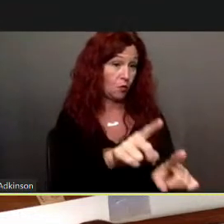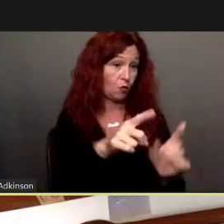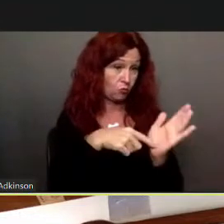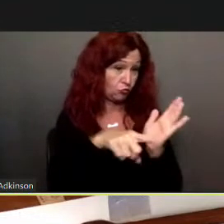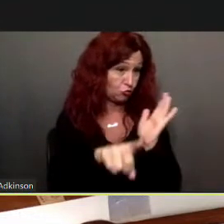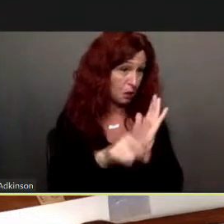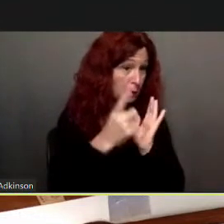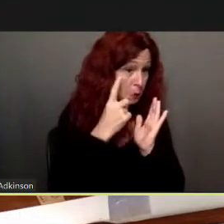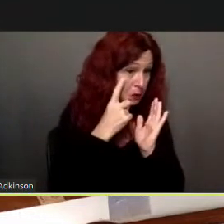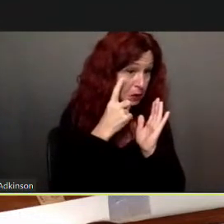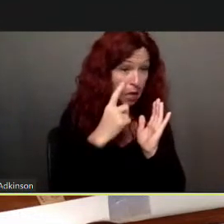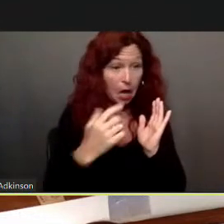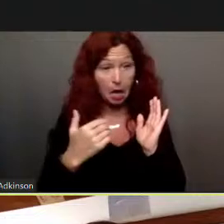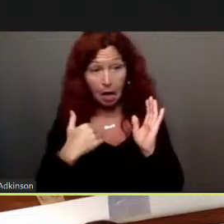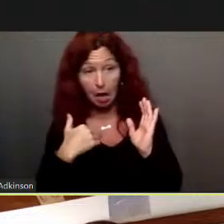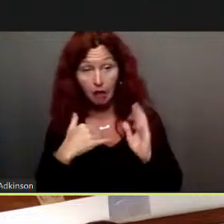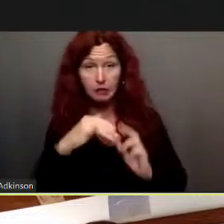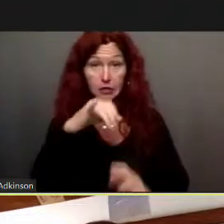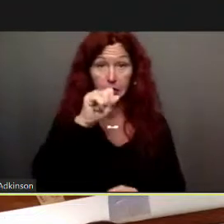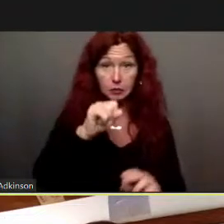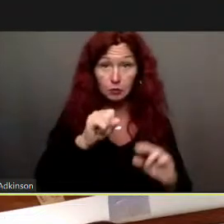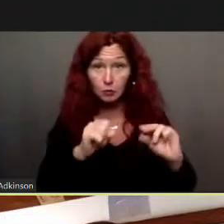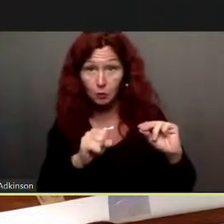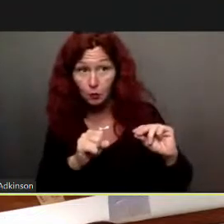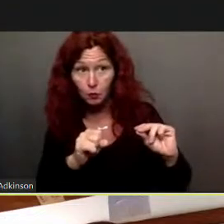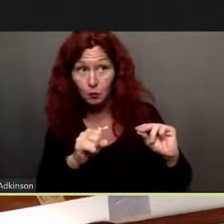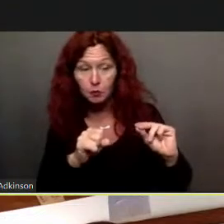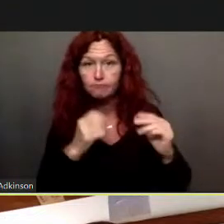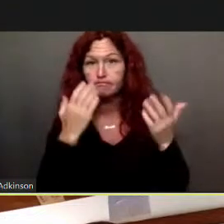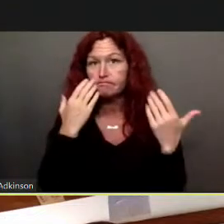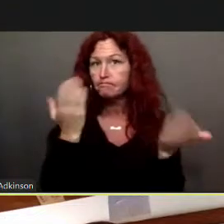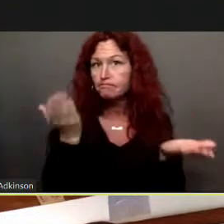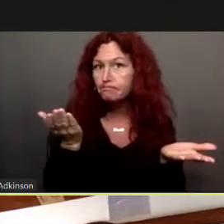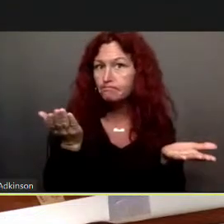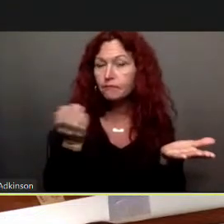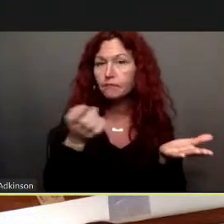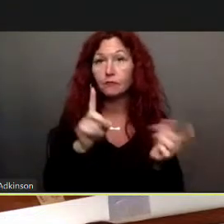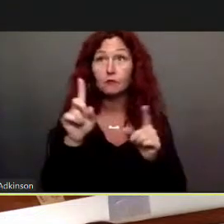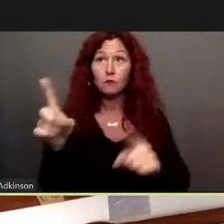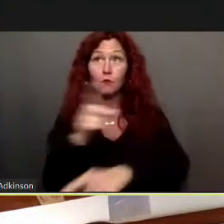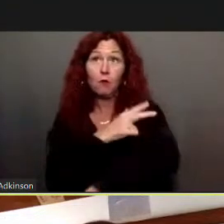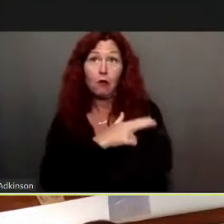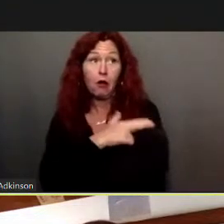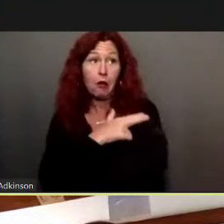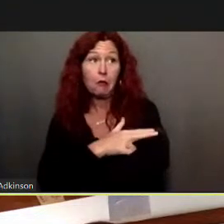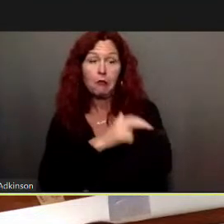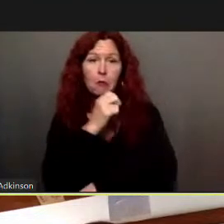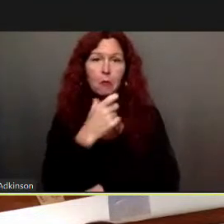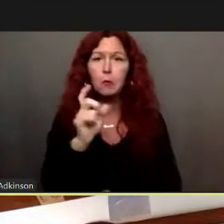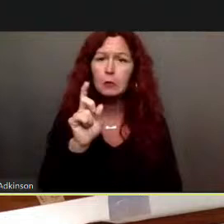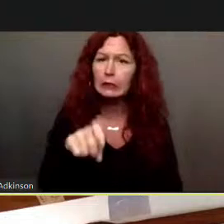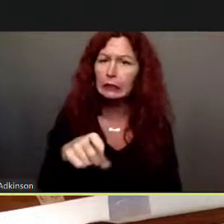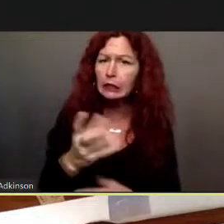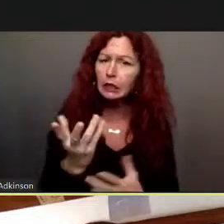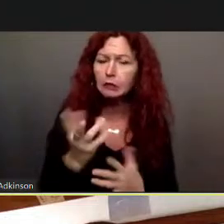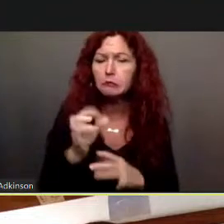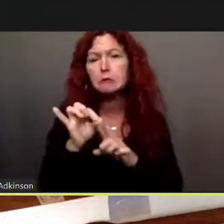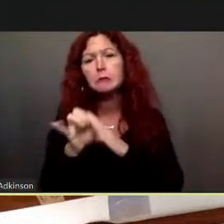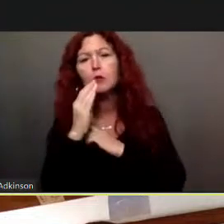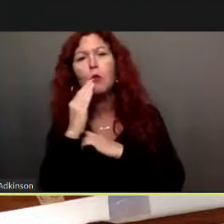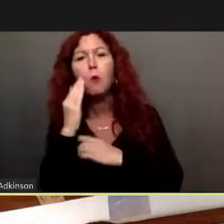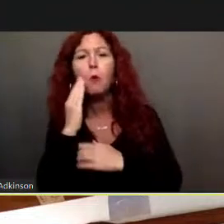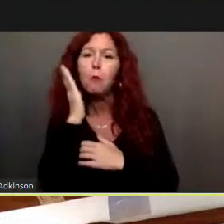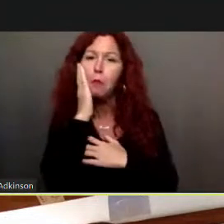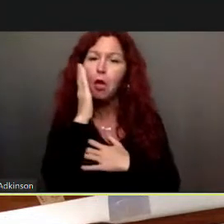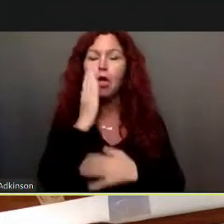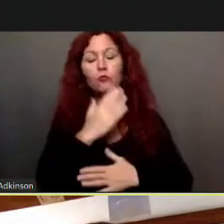in the hospital, but they really should be self-isolating. And that's the population that we want to make sure can be safe and protect their families.